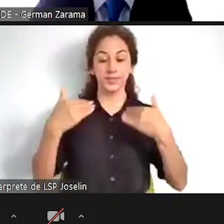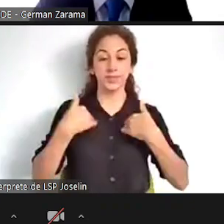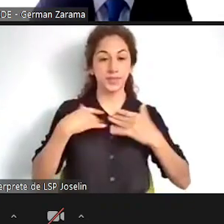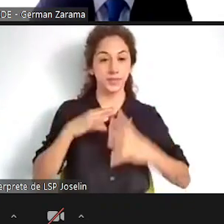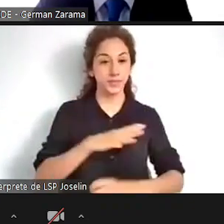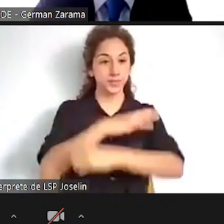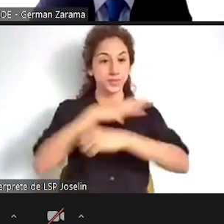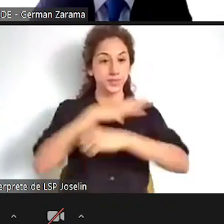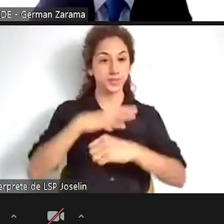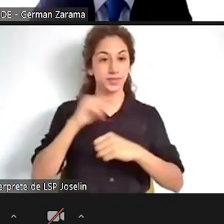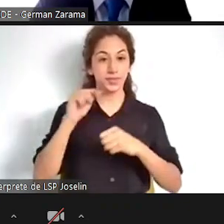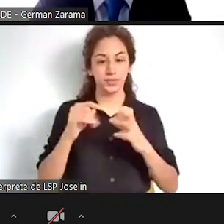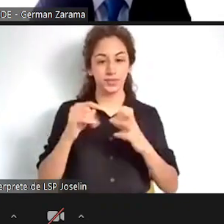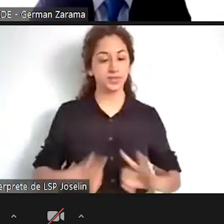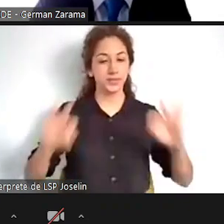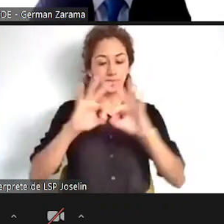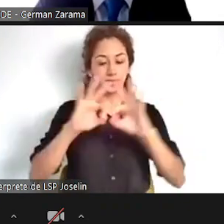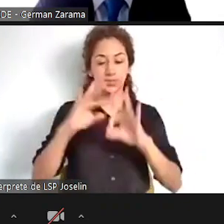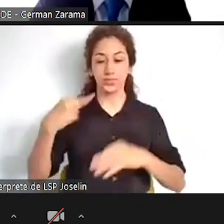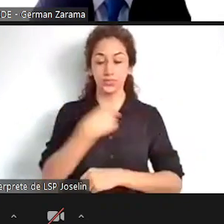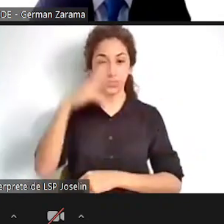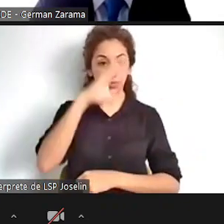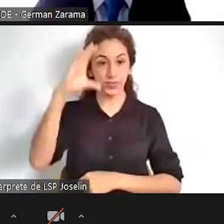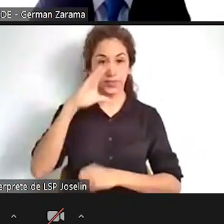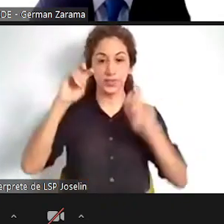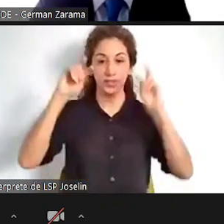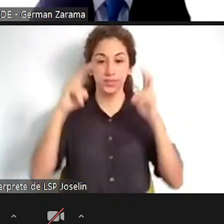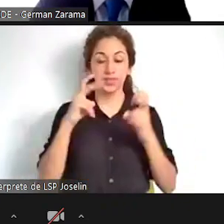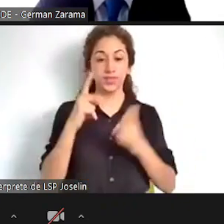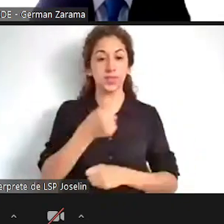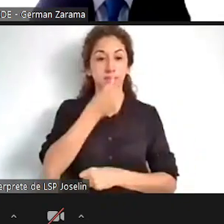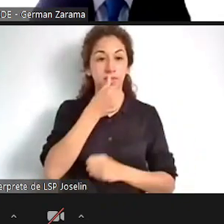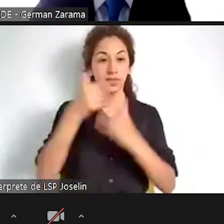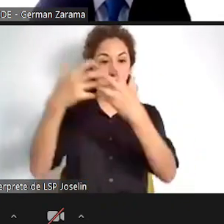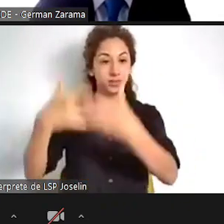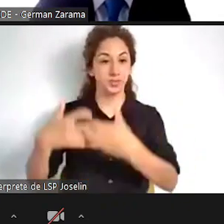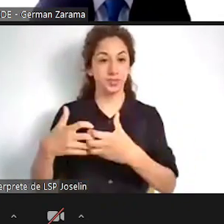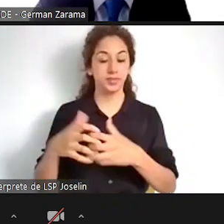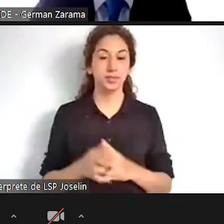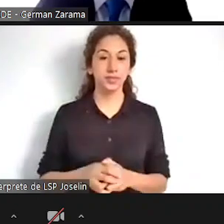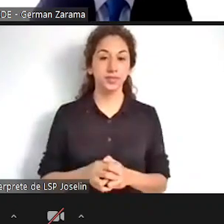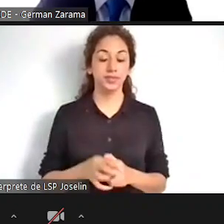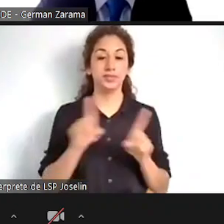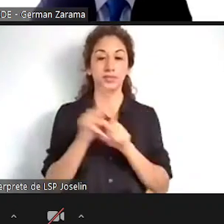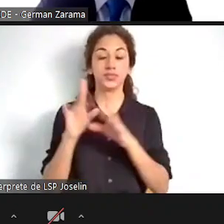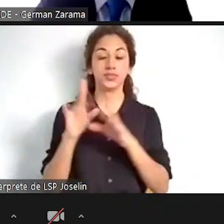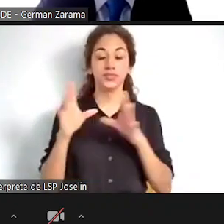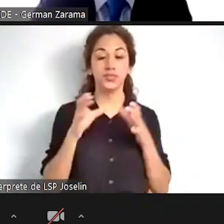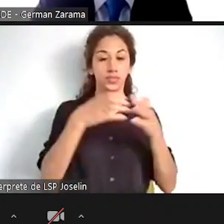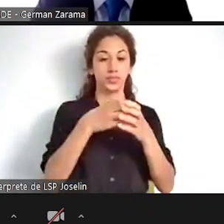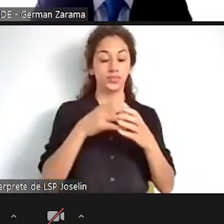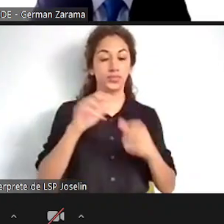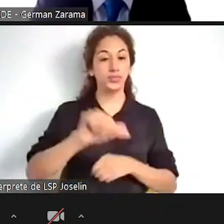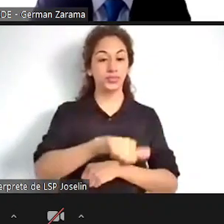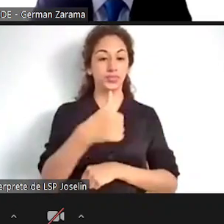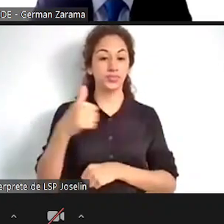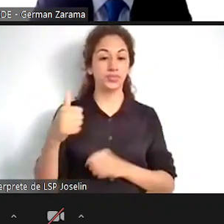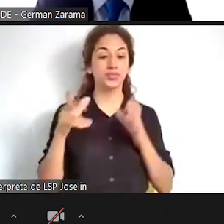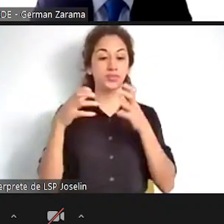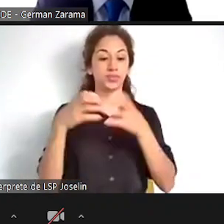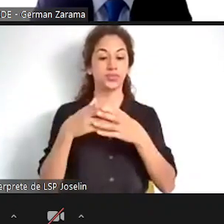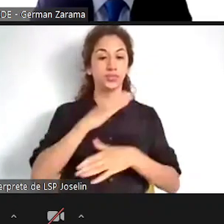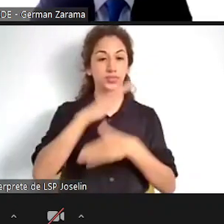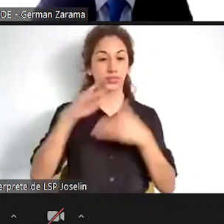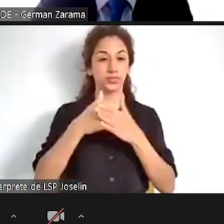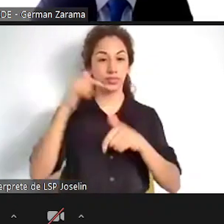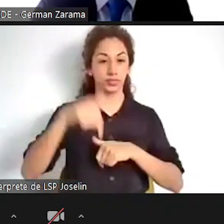businesses that it should on the contrary further that is what we have been looking for the private sector together with